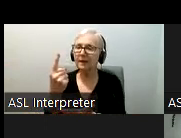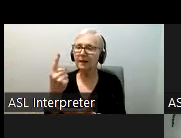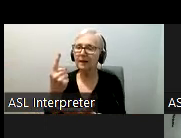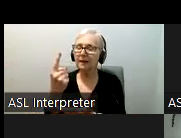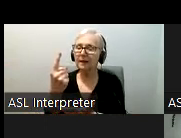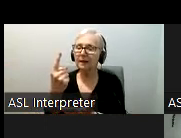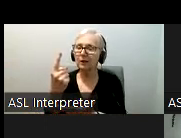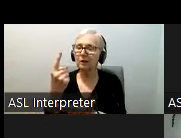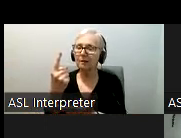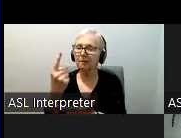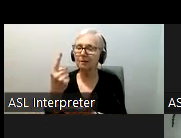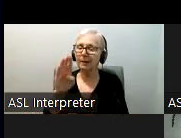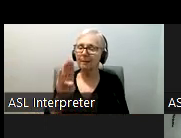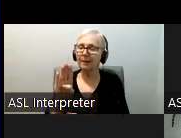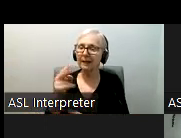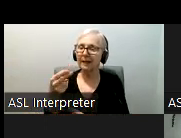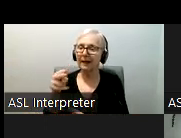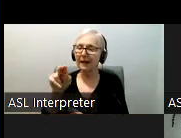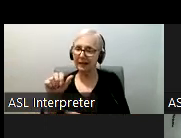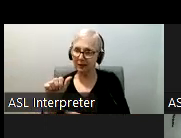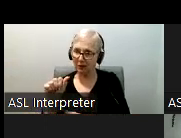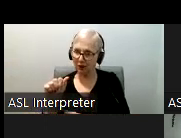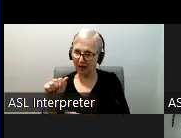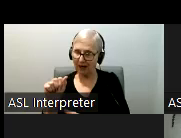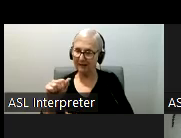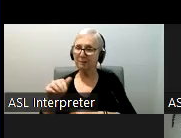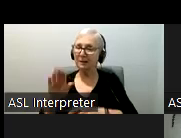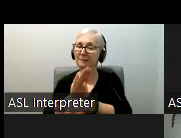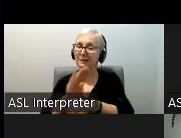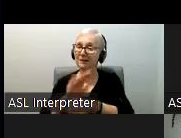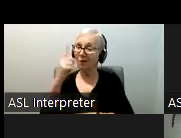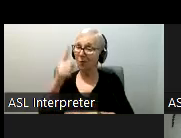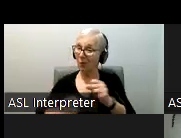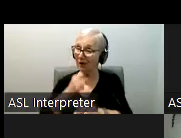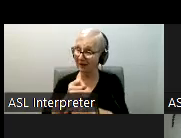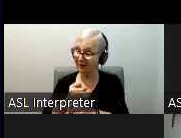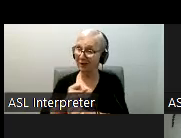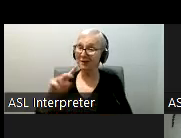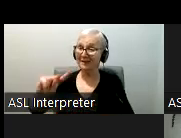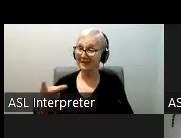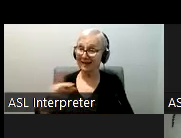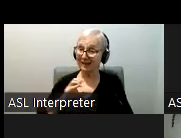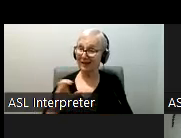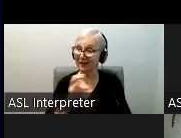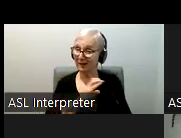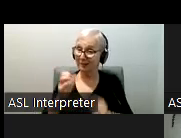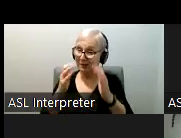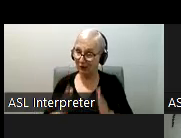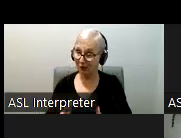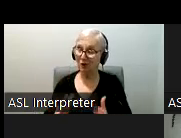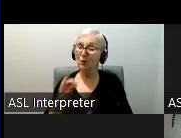grace for the BHA. We've been in business for a little over a year. We're on our second commissioner, me, soon to have a third